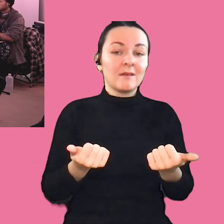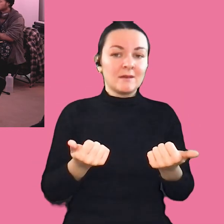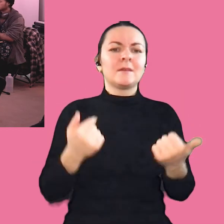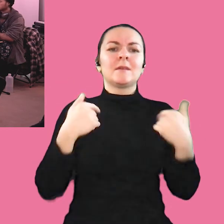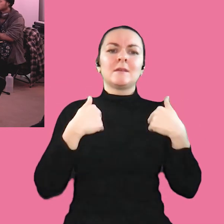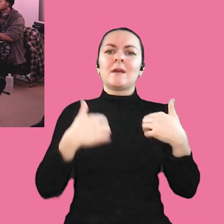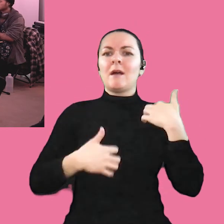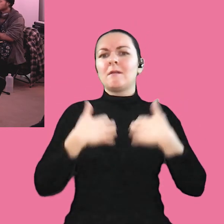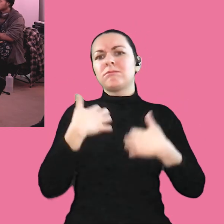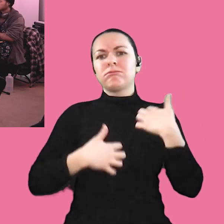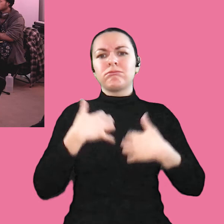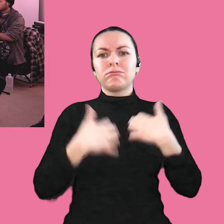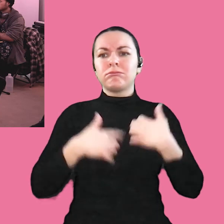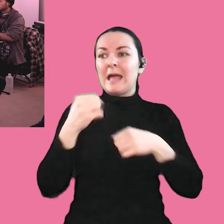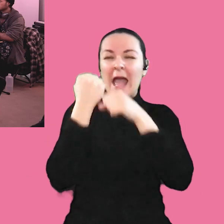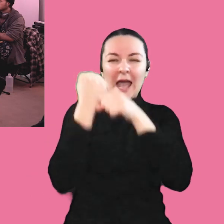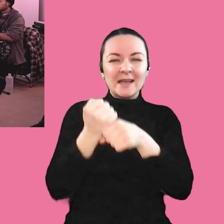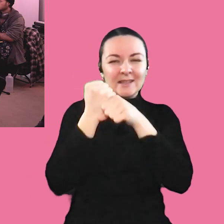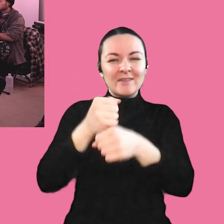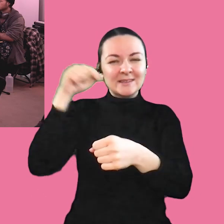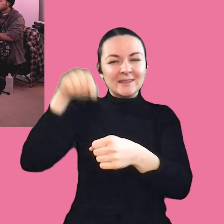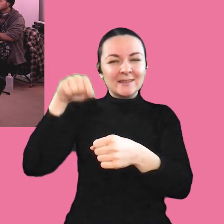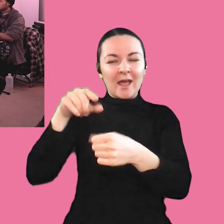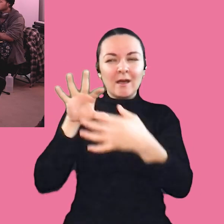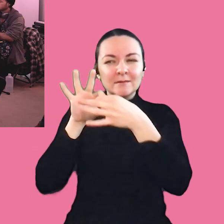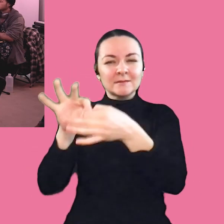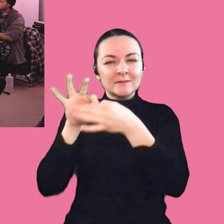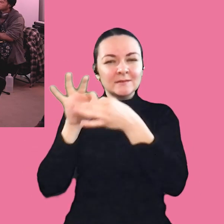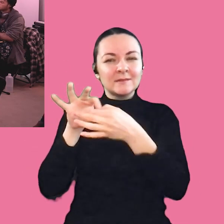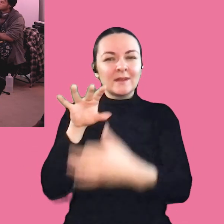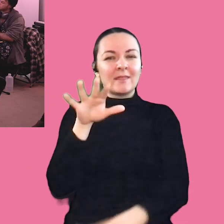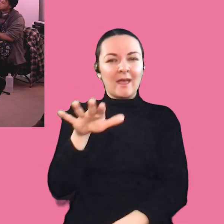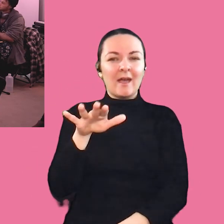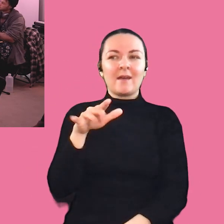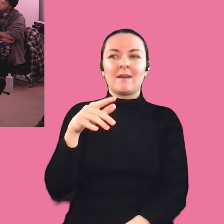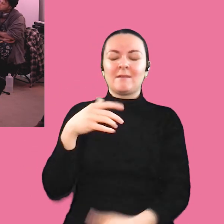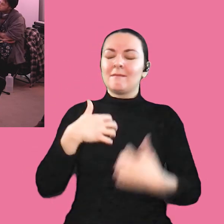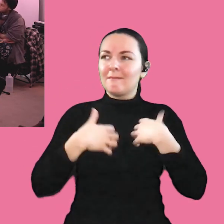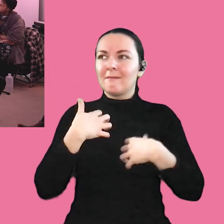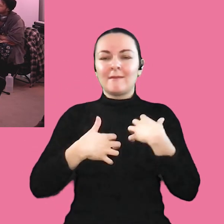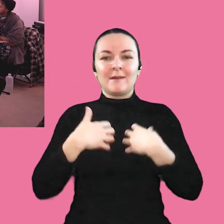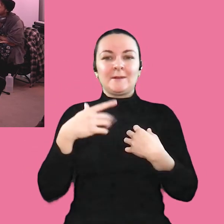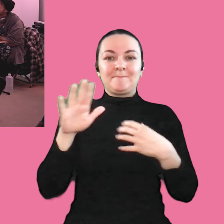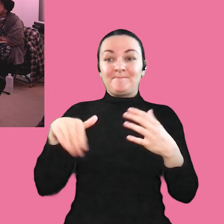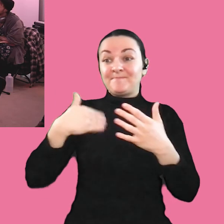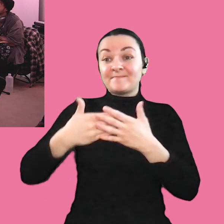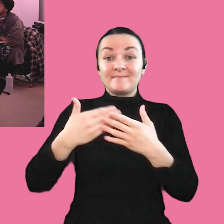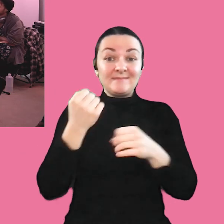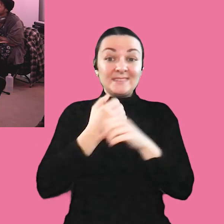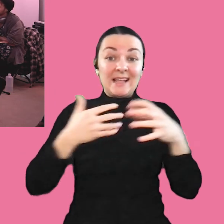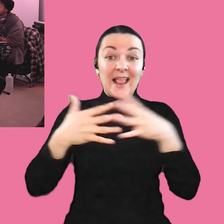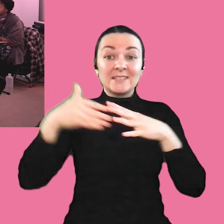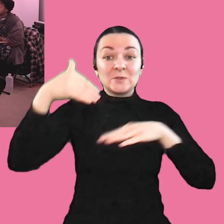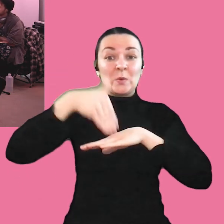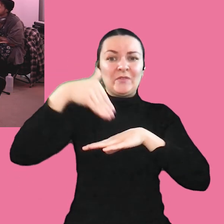I found that fascinating because the link to activism is there, and that's something that I'm very passionate about, and I've, since the Glasgow Effect, have